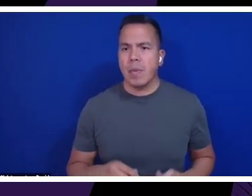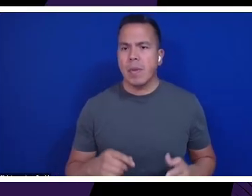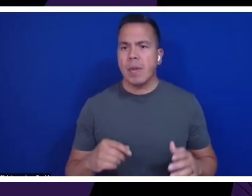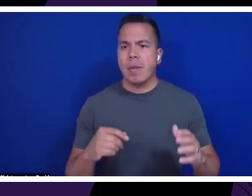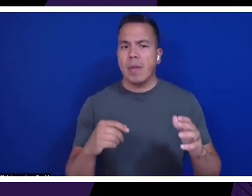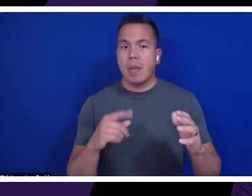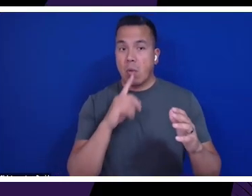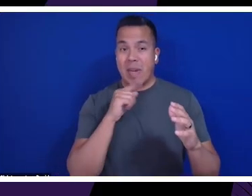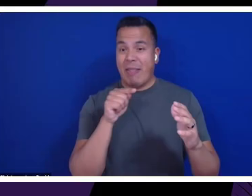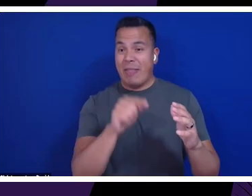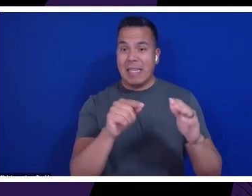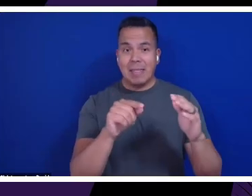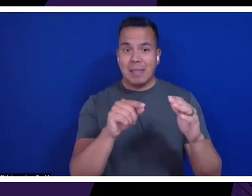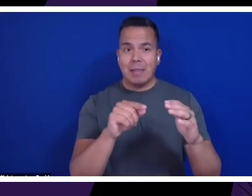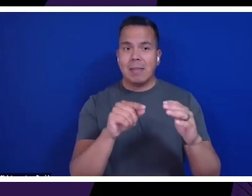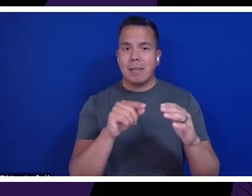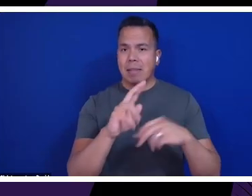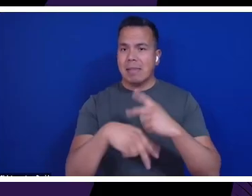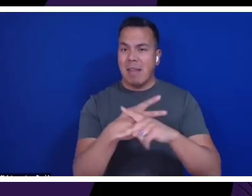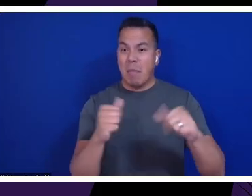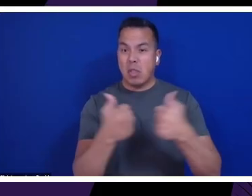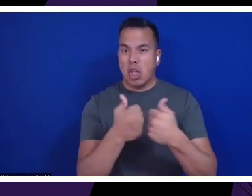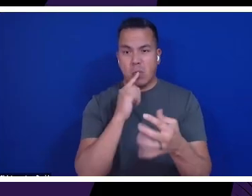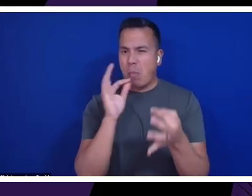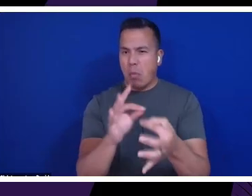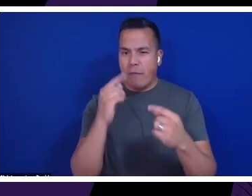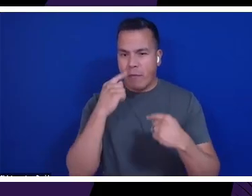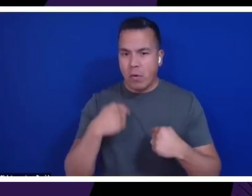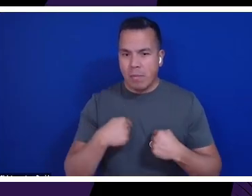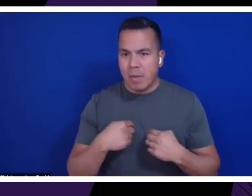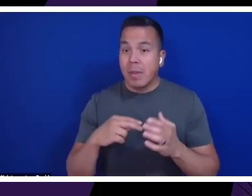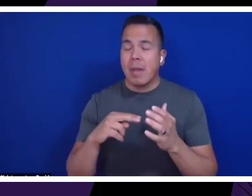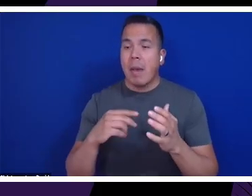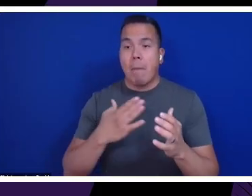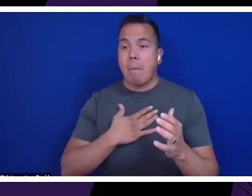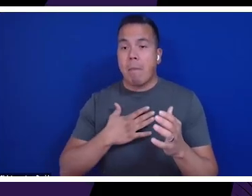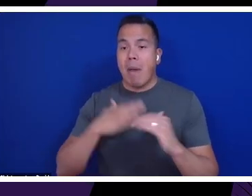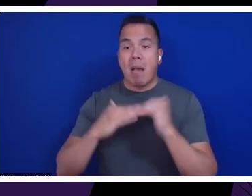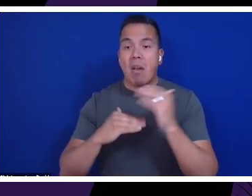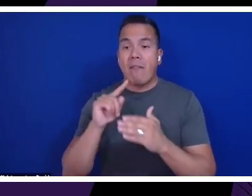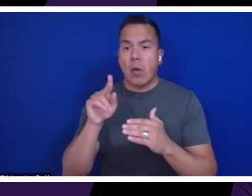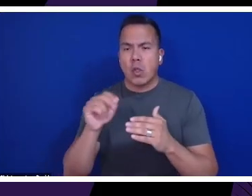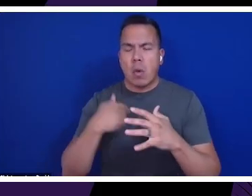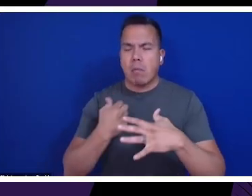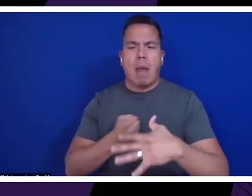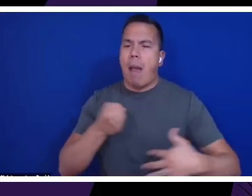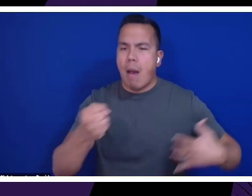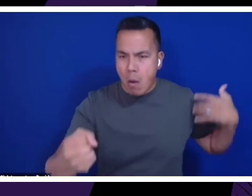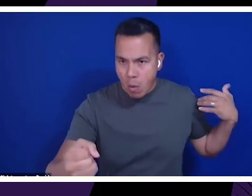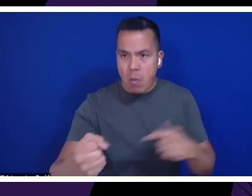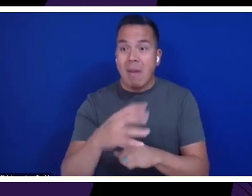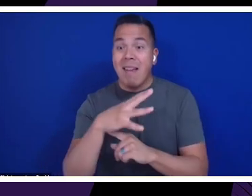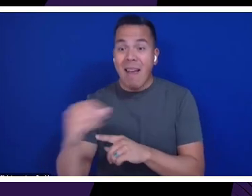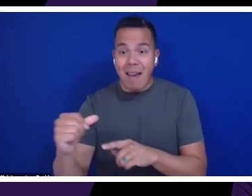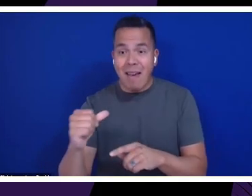really perfect. It managed to get me out of my comfort zone, and at the same time, it was not too overwhelming. So I